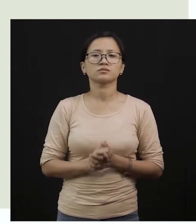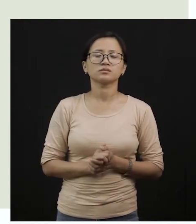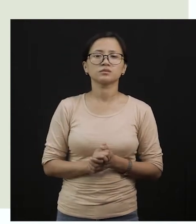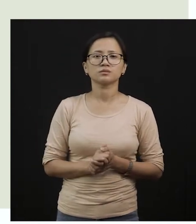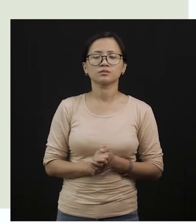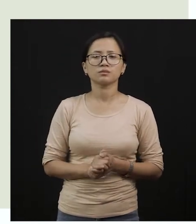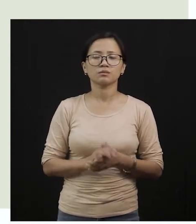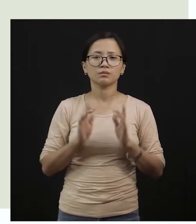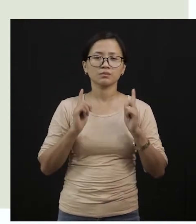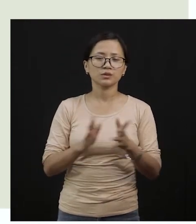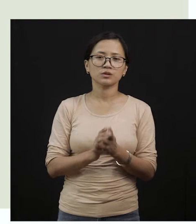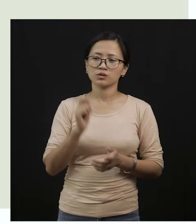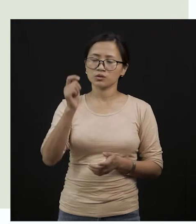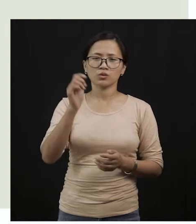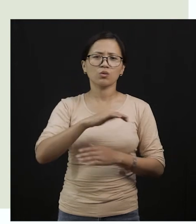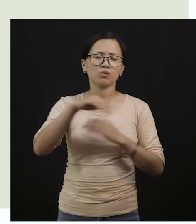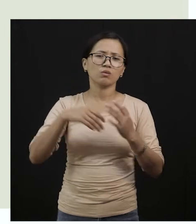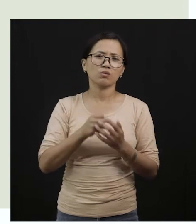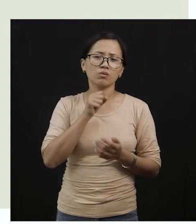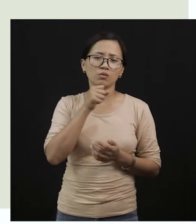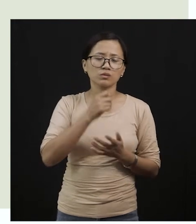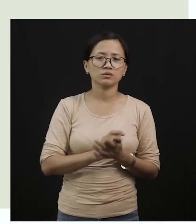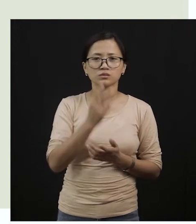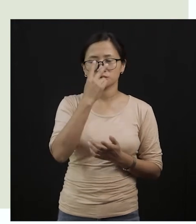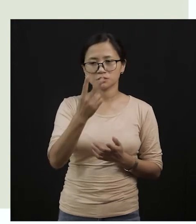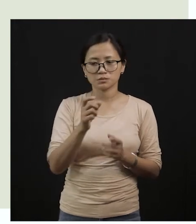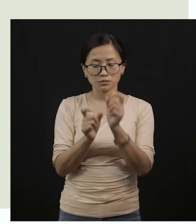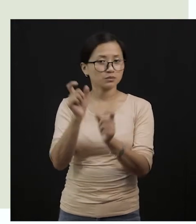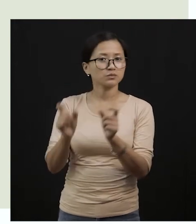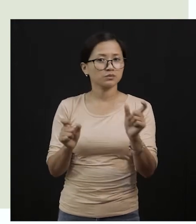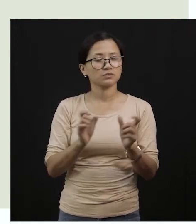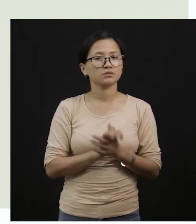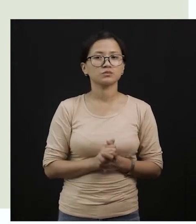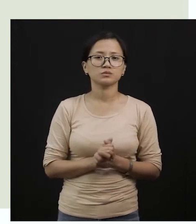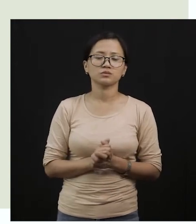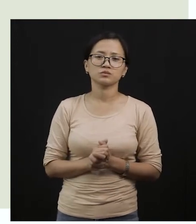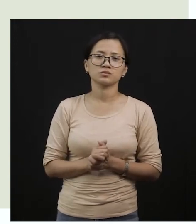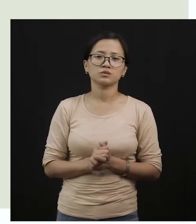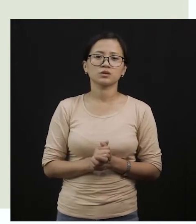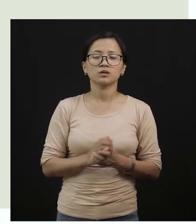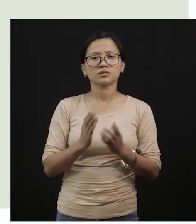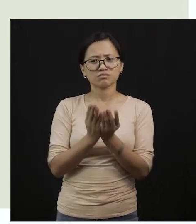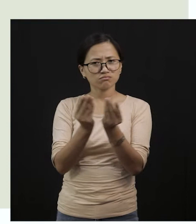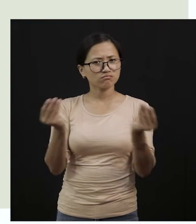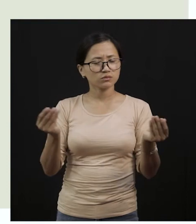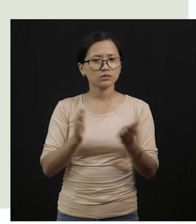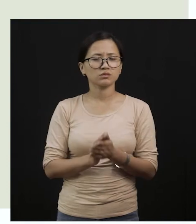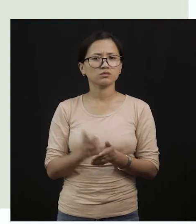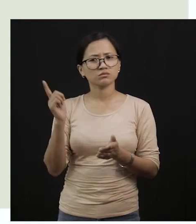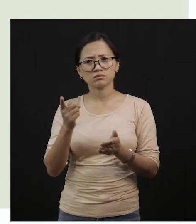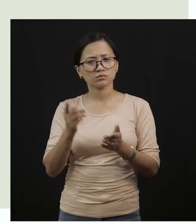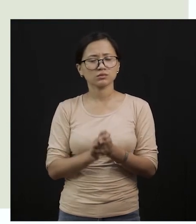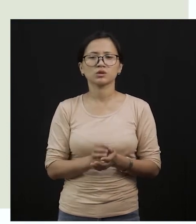they used to work for the old people where there is no one to look after them. Sometimes old people are not treated well at home, so they